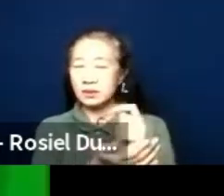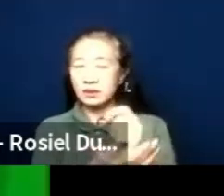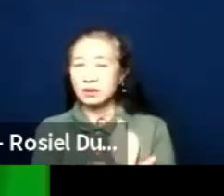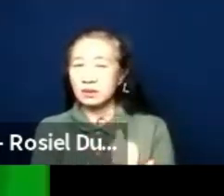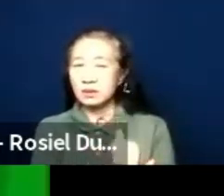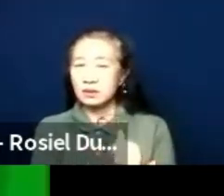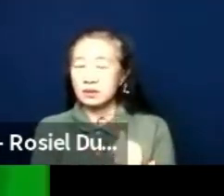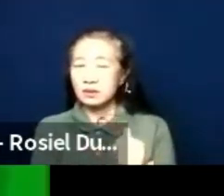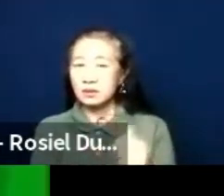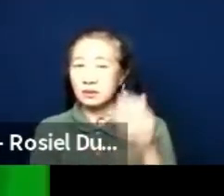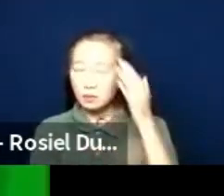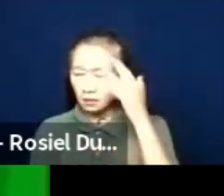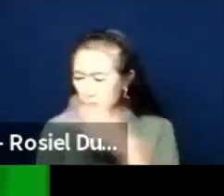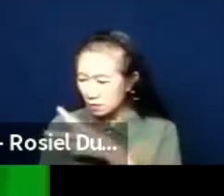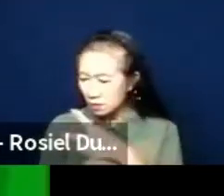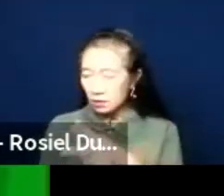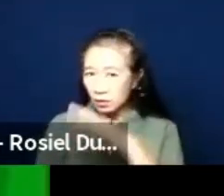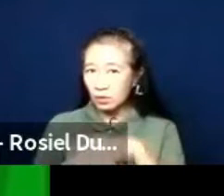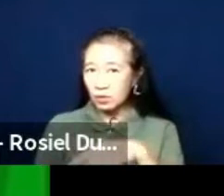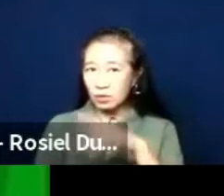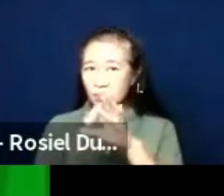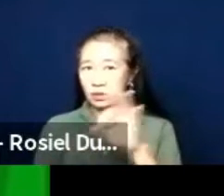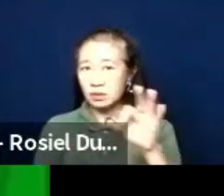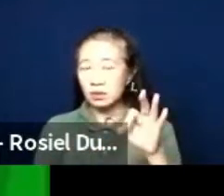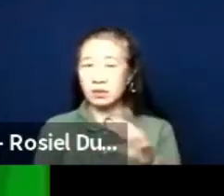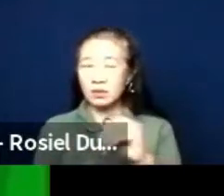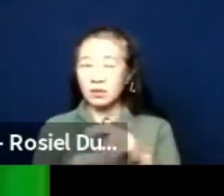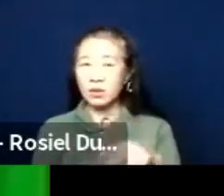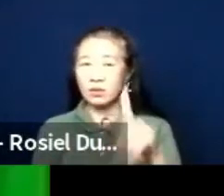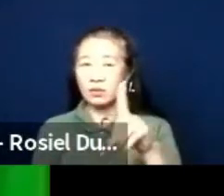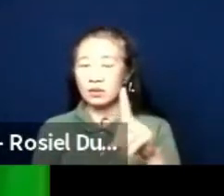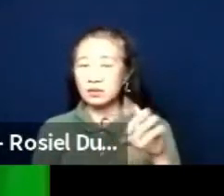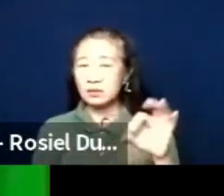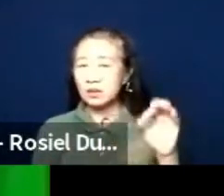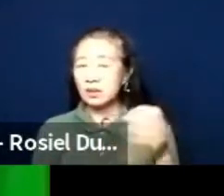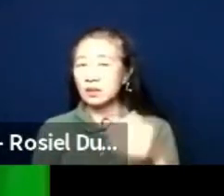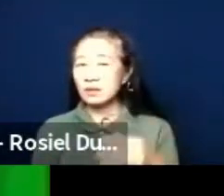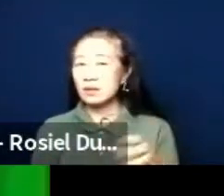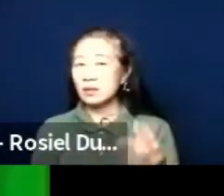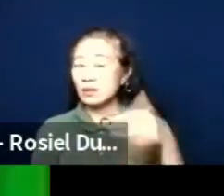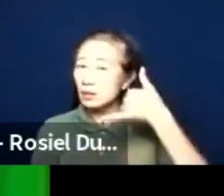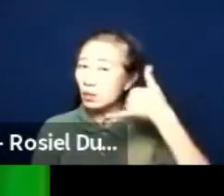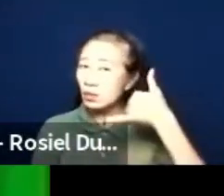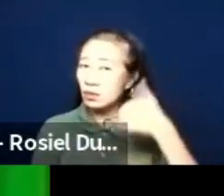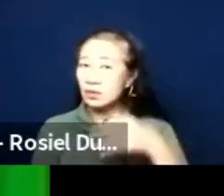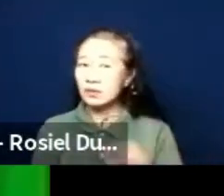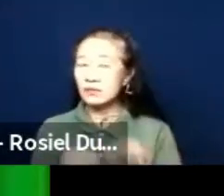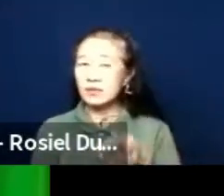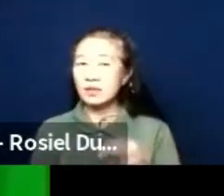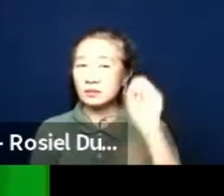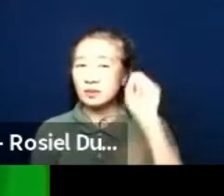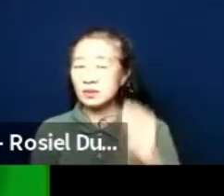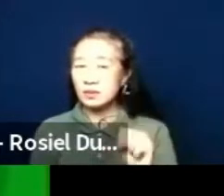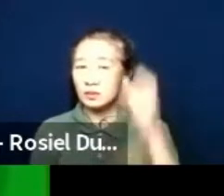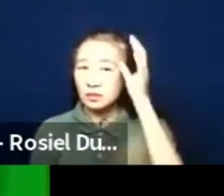response. Call 999 or 112 for emergency help if It's the person's first seizure, the cause